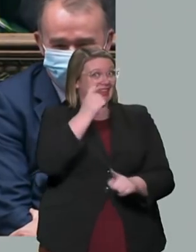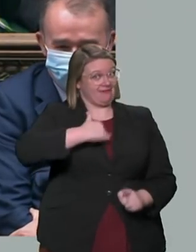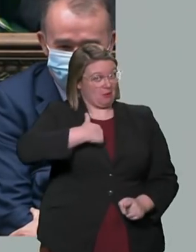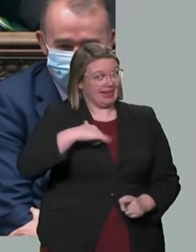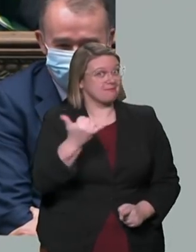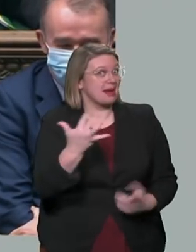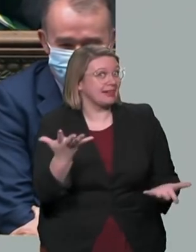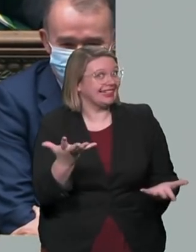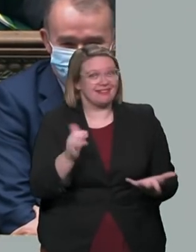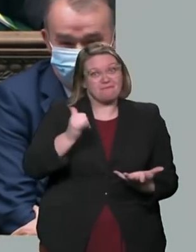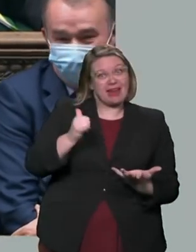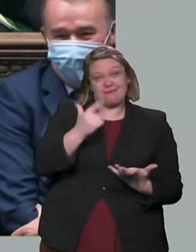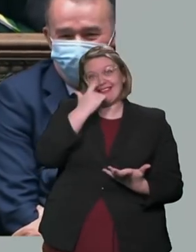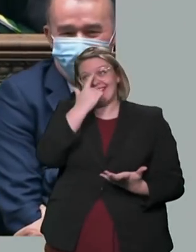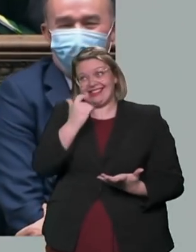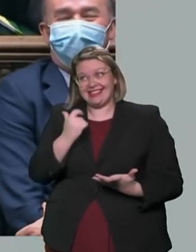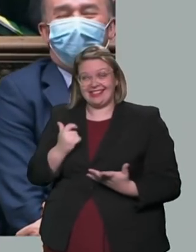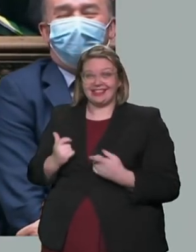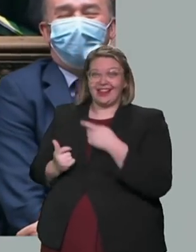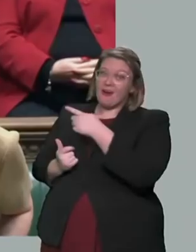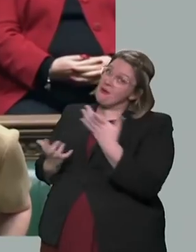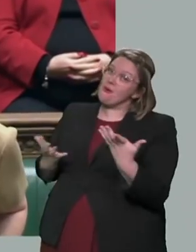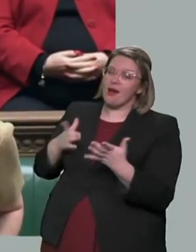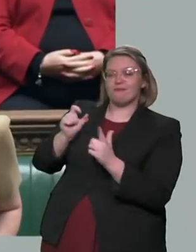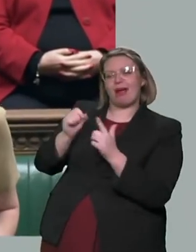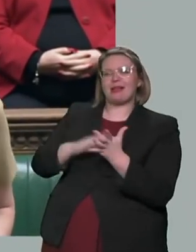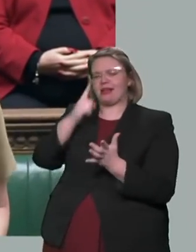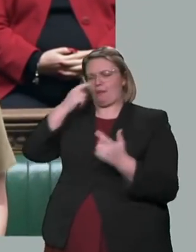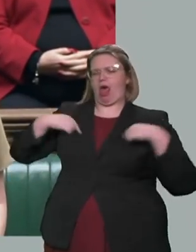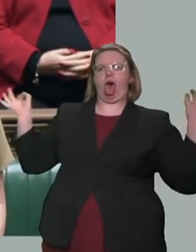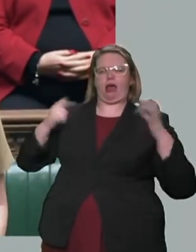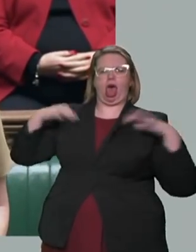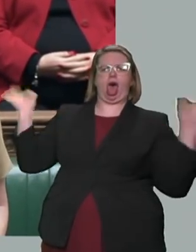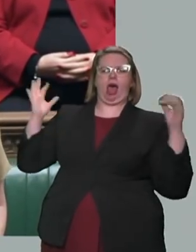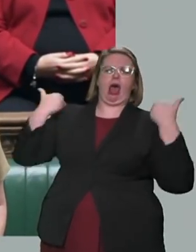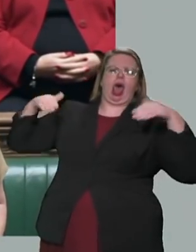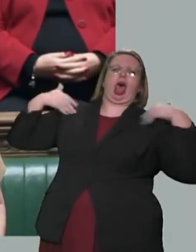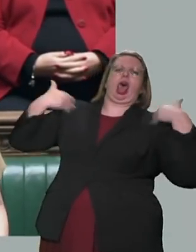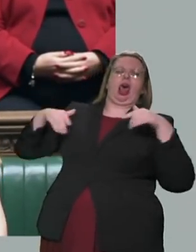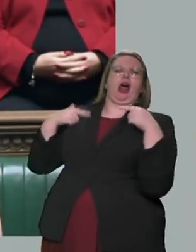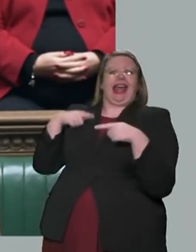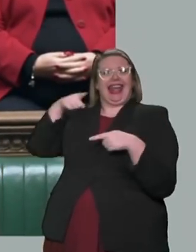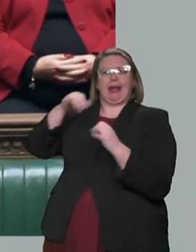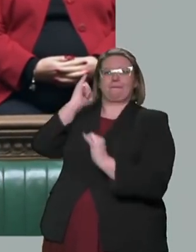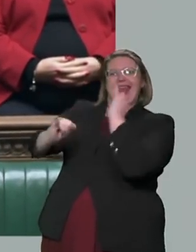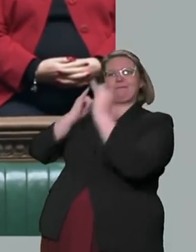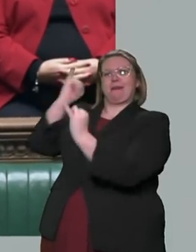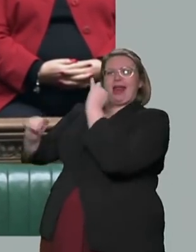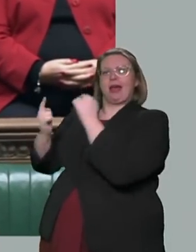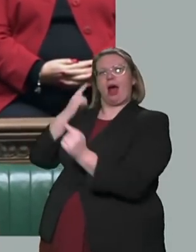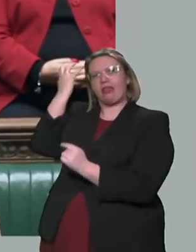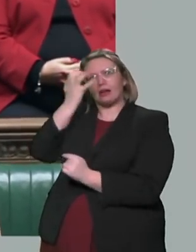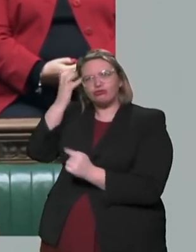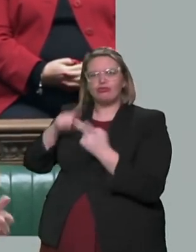The Prime Minister pretends it's not his fault. He blames the global forces. He blames